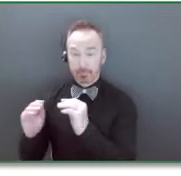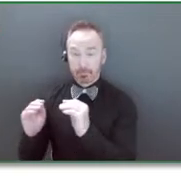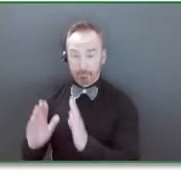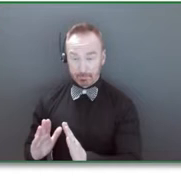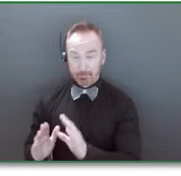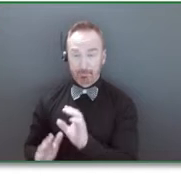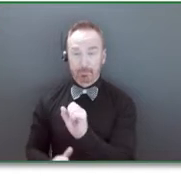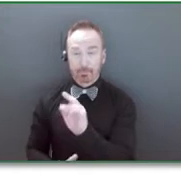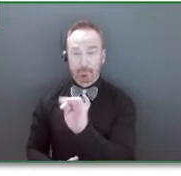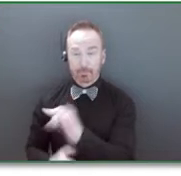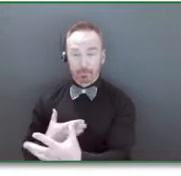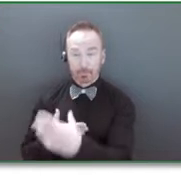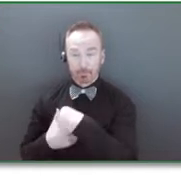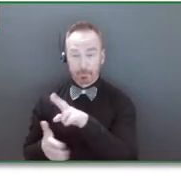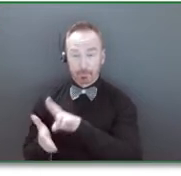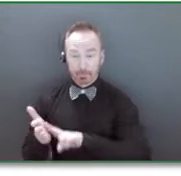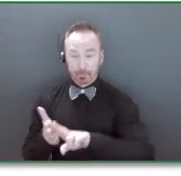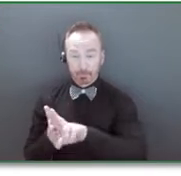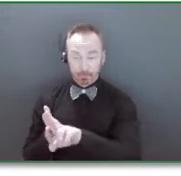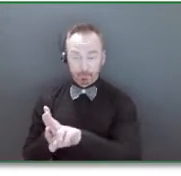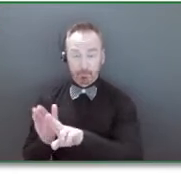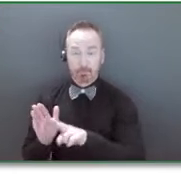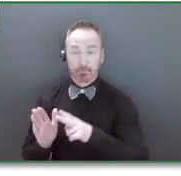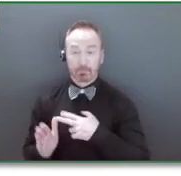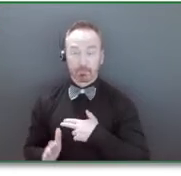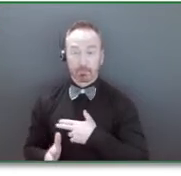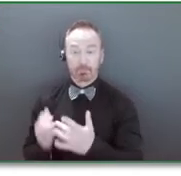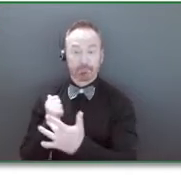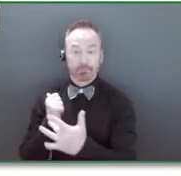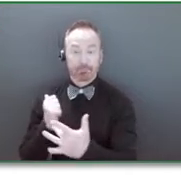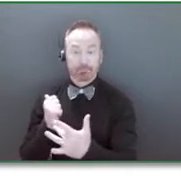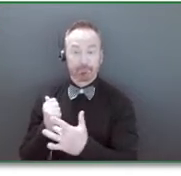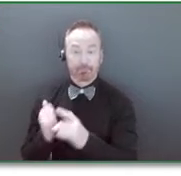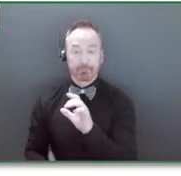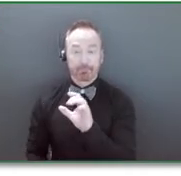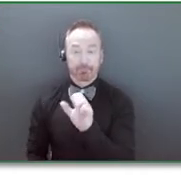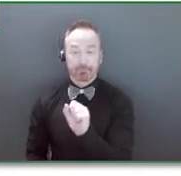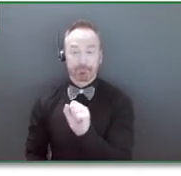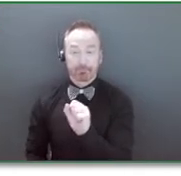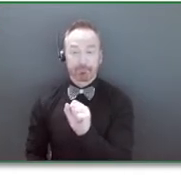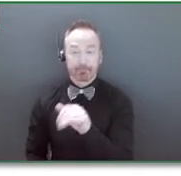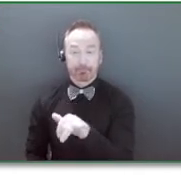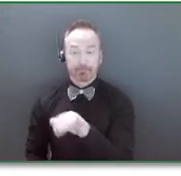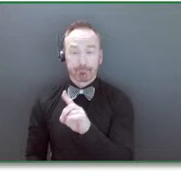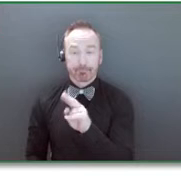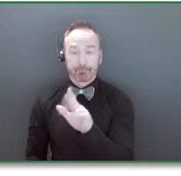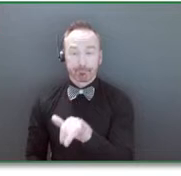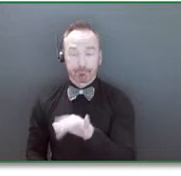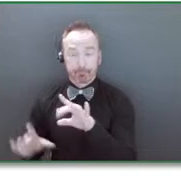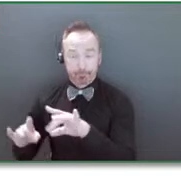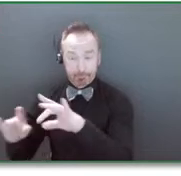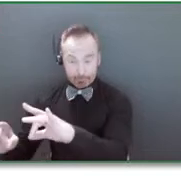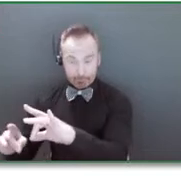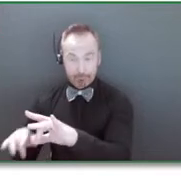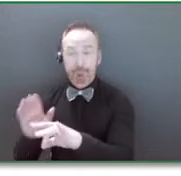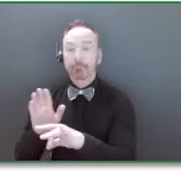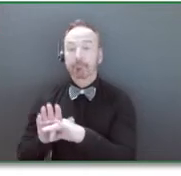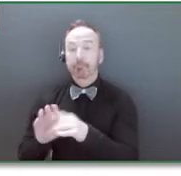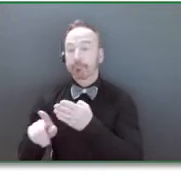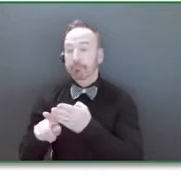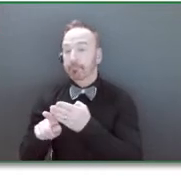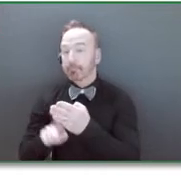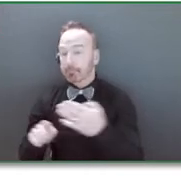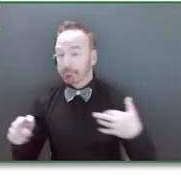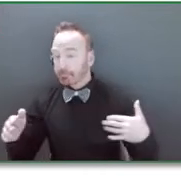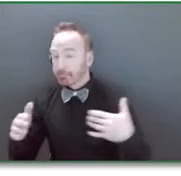of Technology, Sydney, Australia. Over his career, he has researched, contributed policy development, and advocated for improved